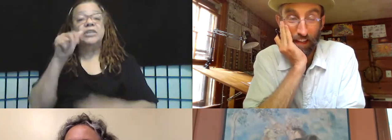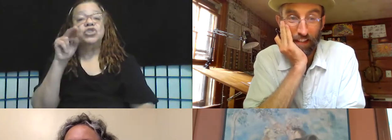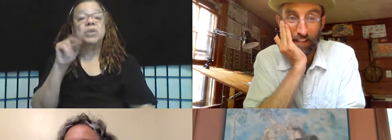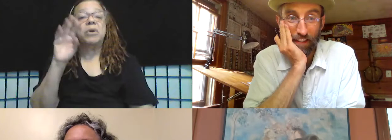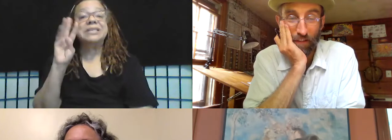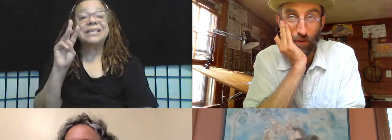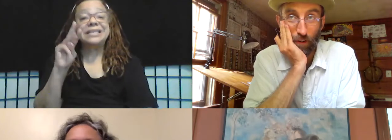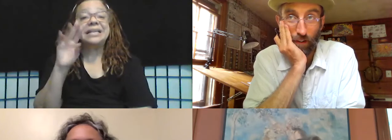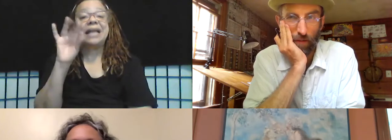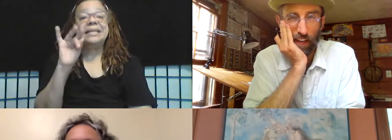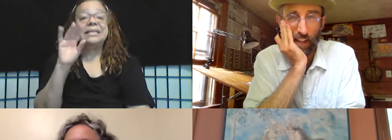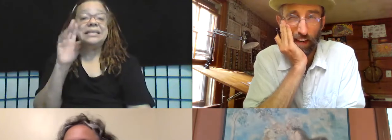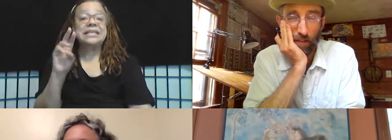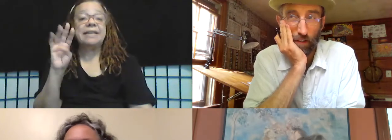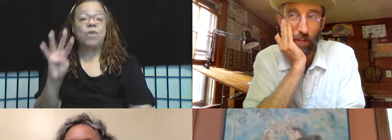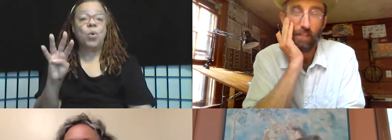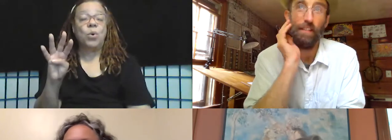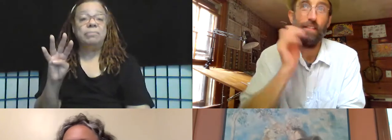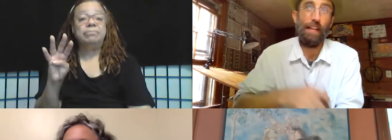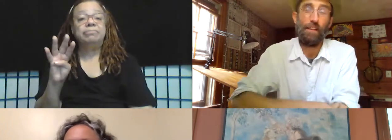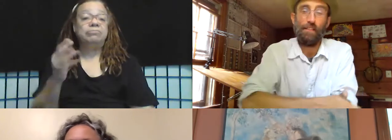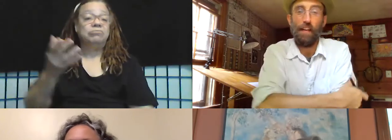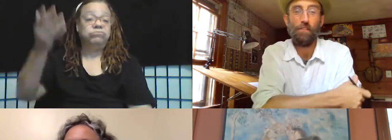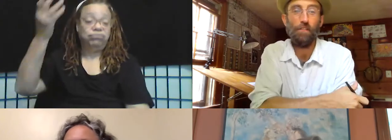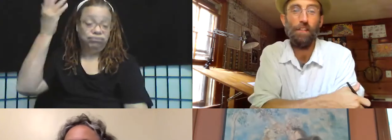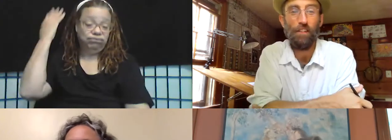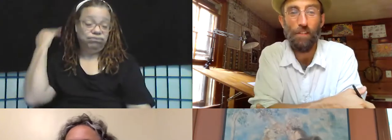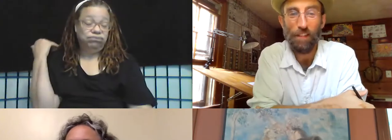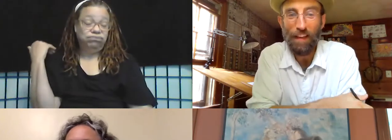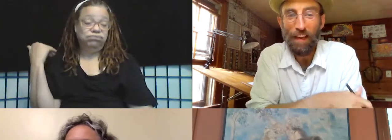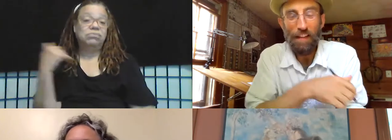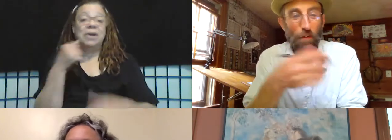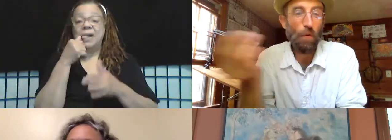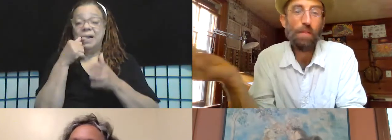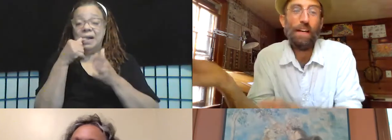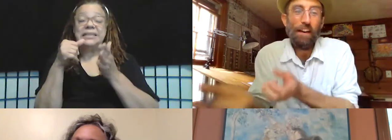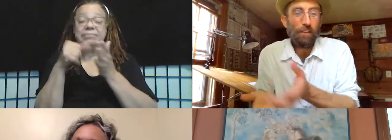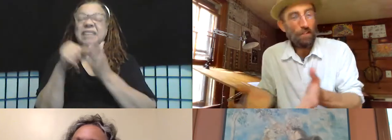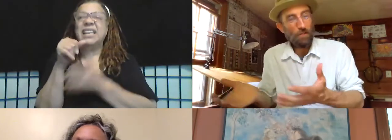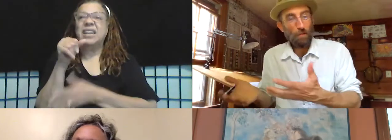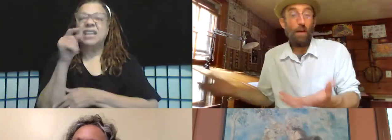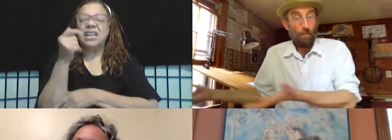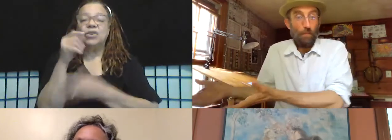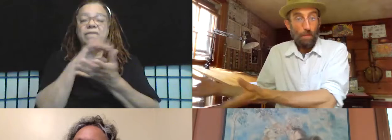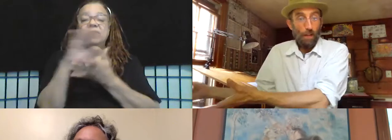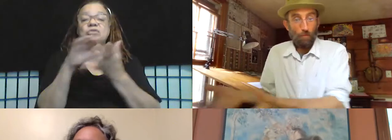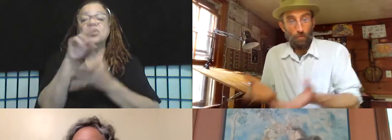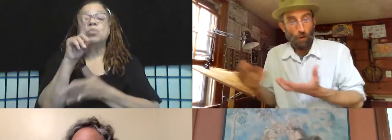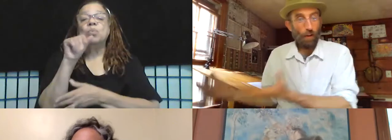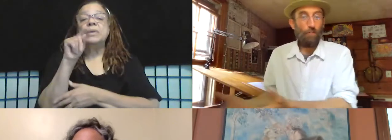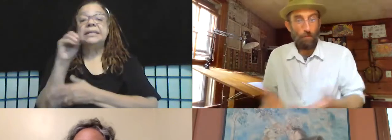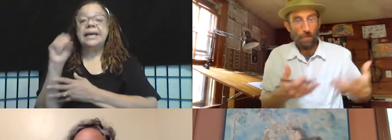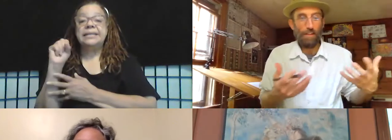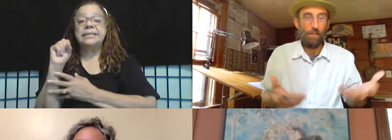16th, 1864, give or take a day or two, because the dates on the letters are a little confusing. So one of my characters, one of my people